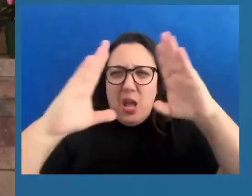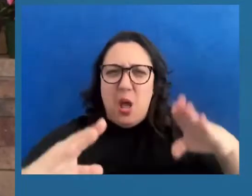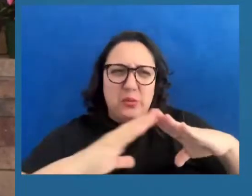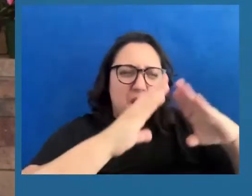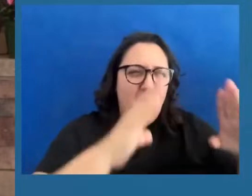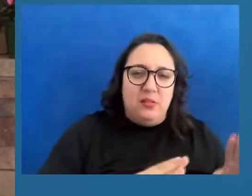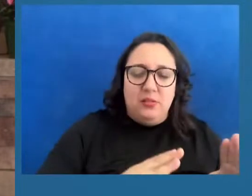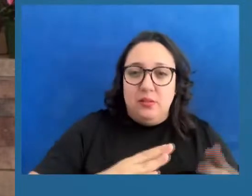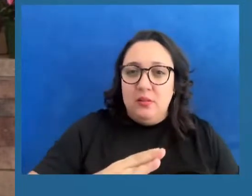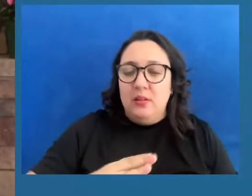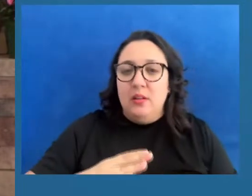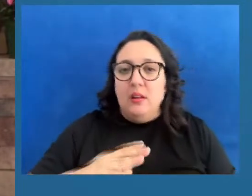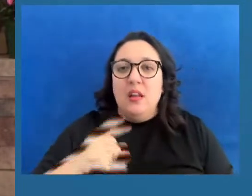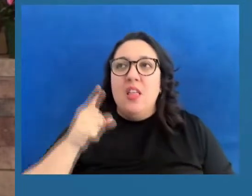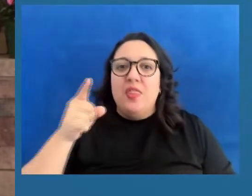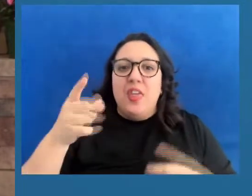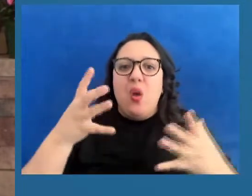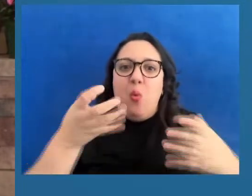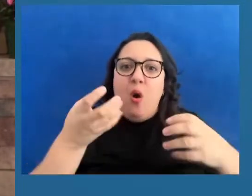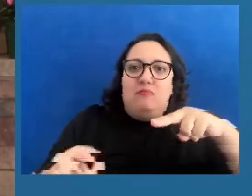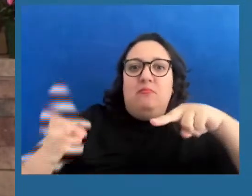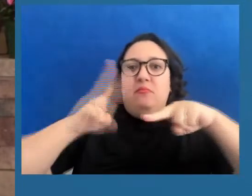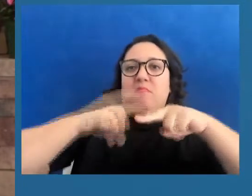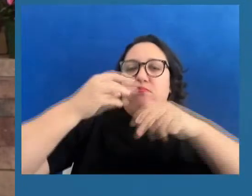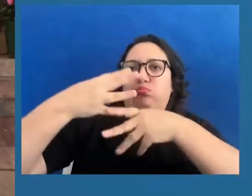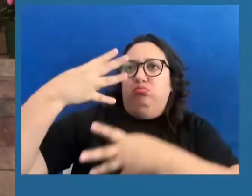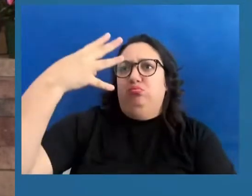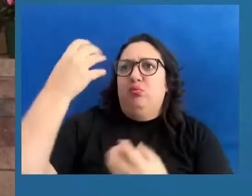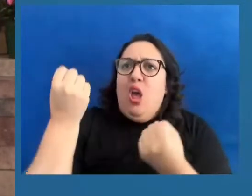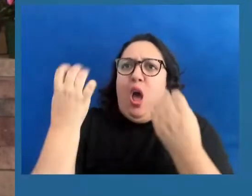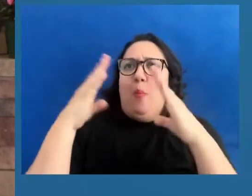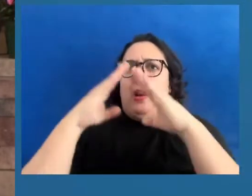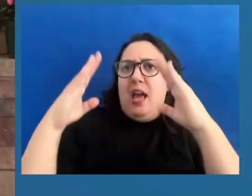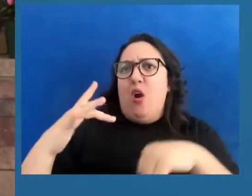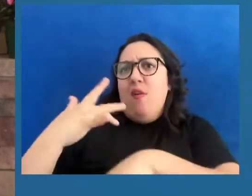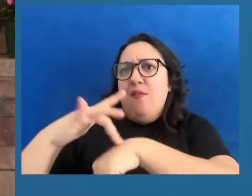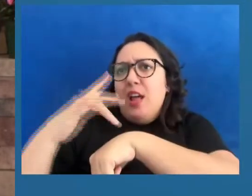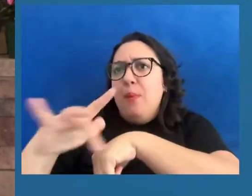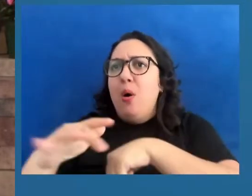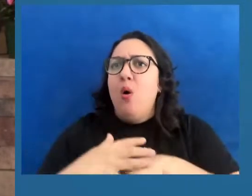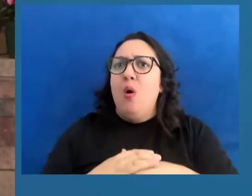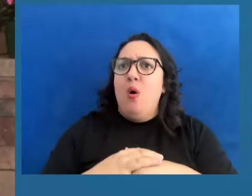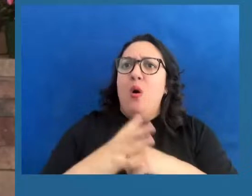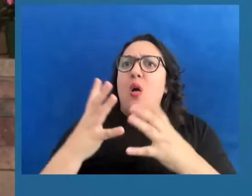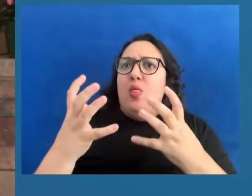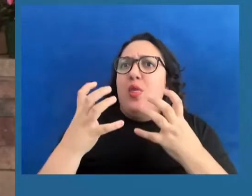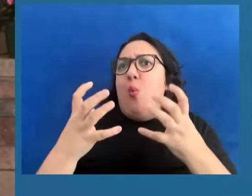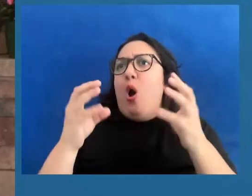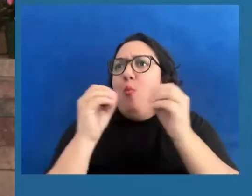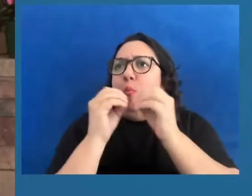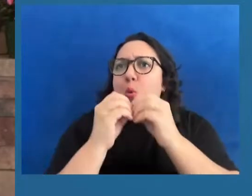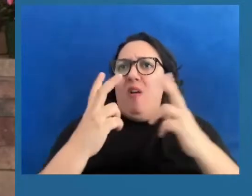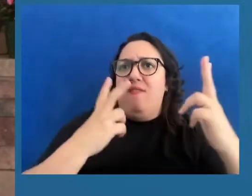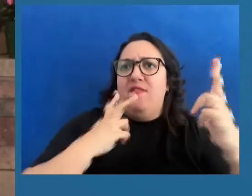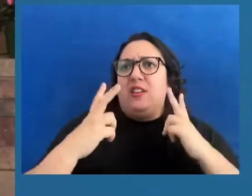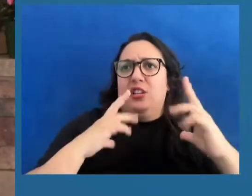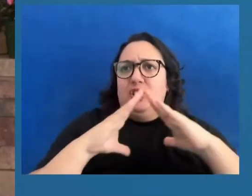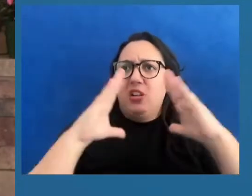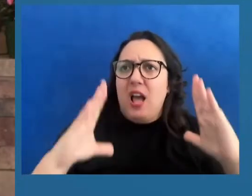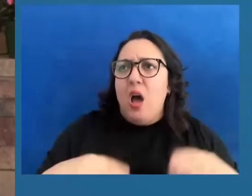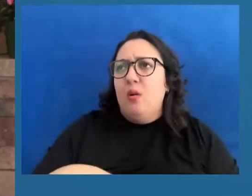to increase their portfolios and bring in more money, and they're building up a lot more vacation homes and